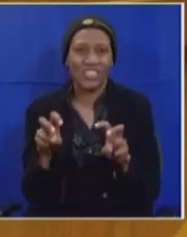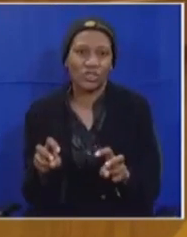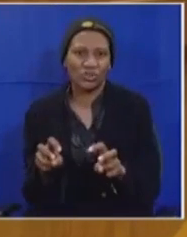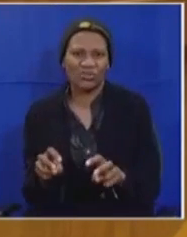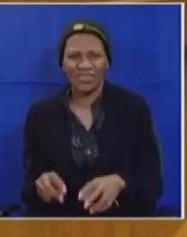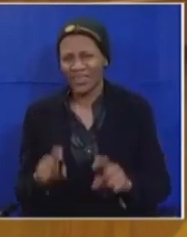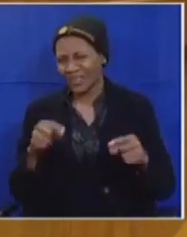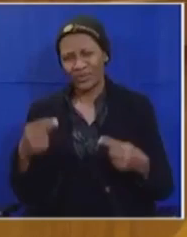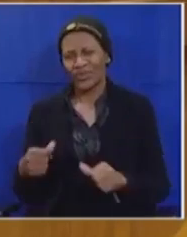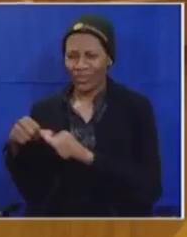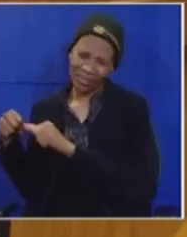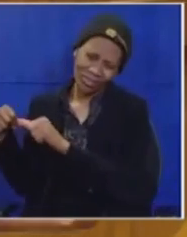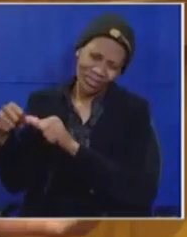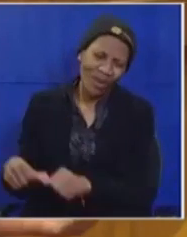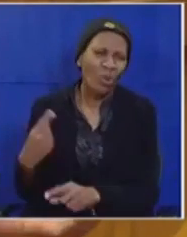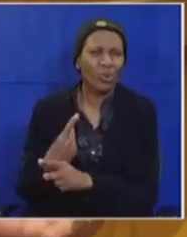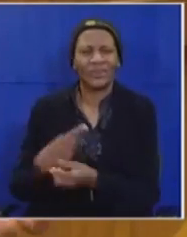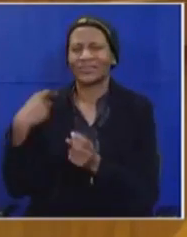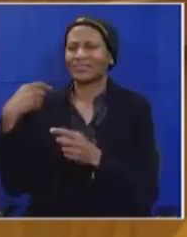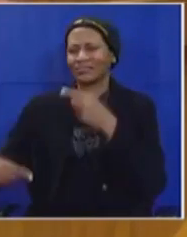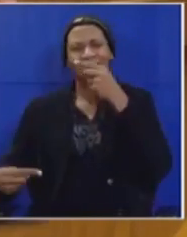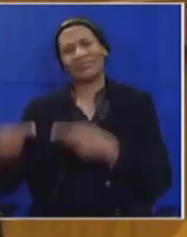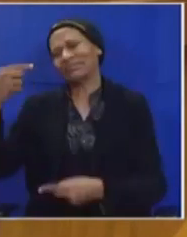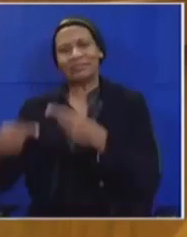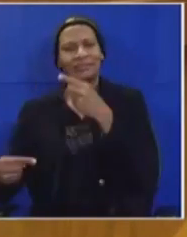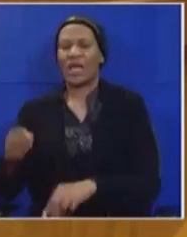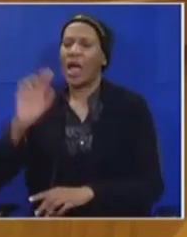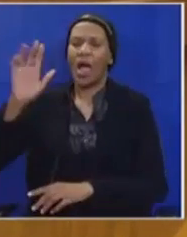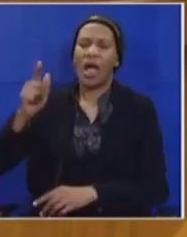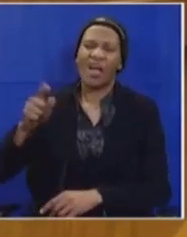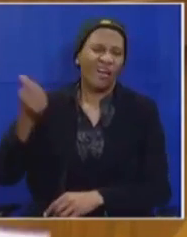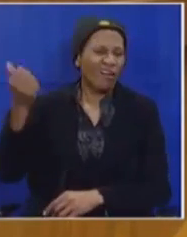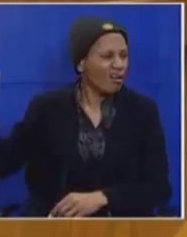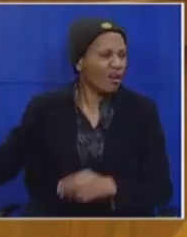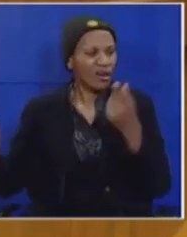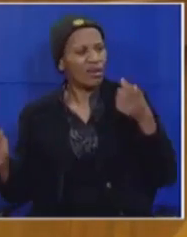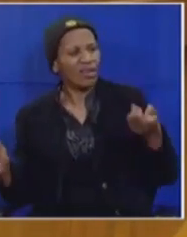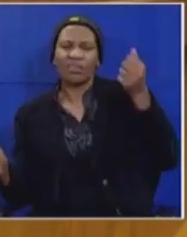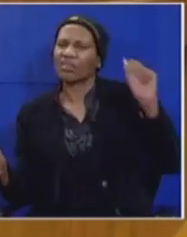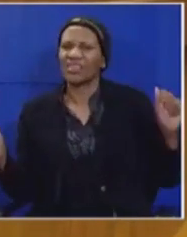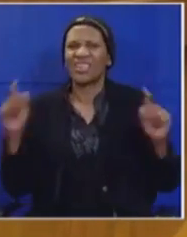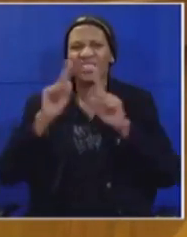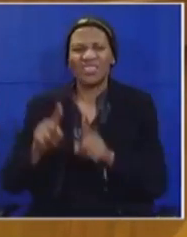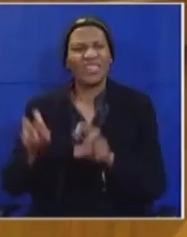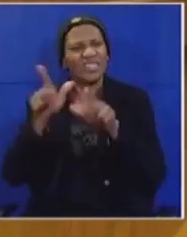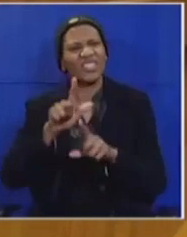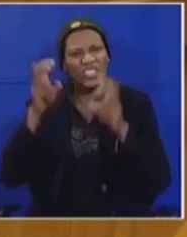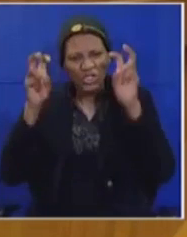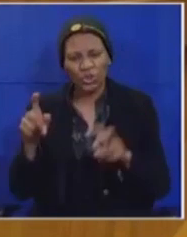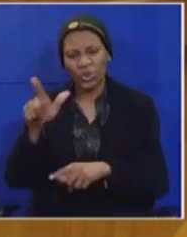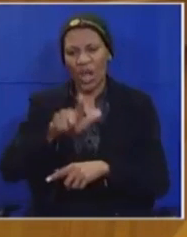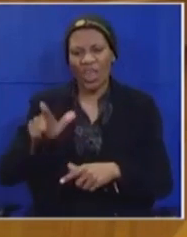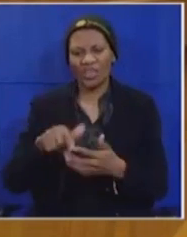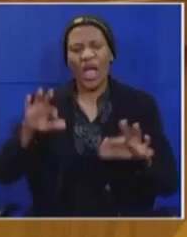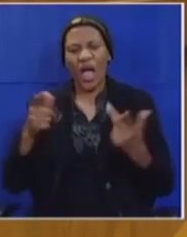be trapped in the argument that no, you should not move ahead with land reform by